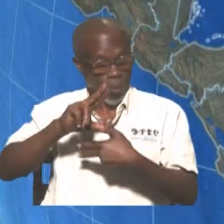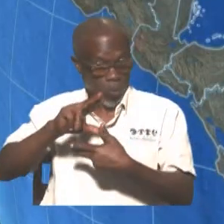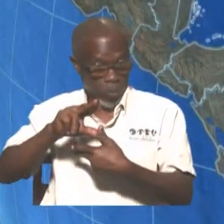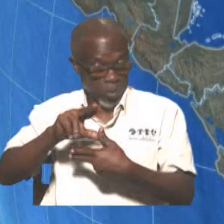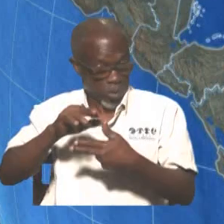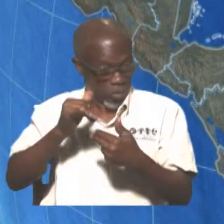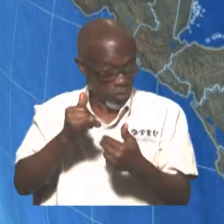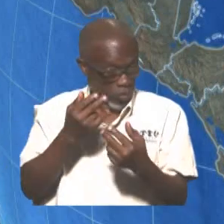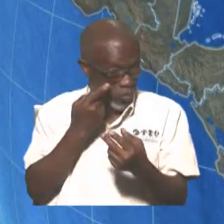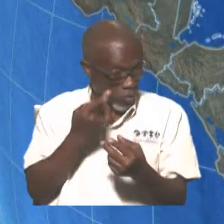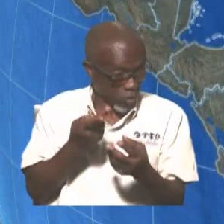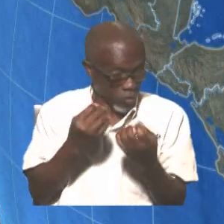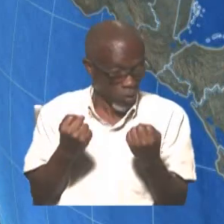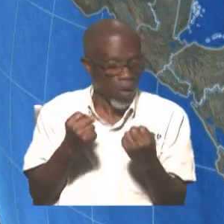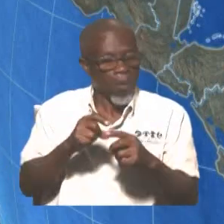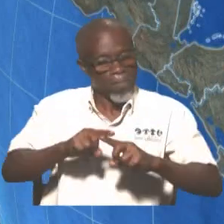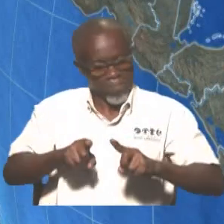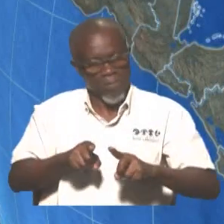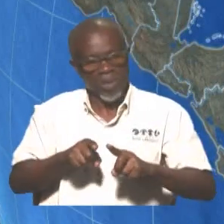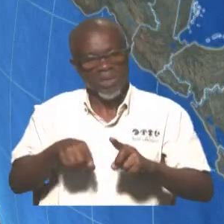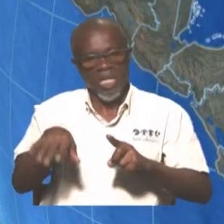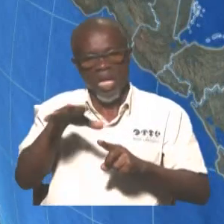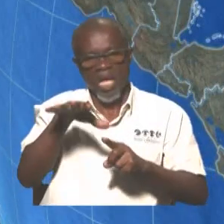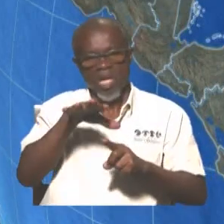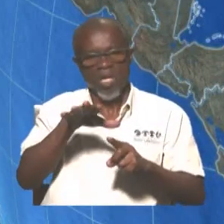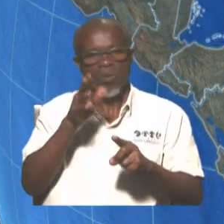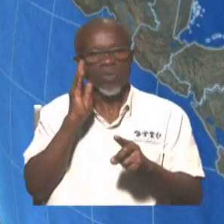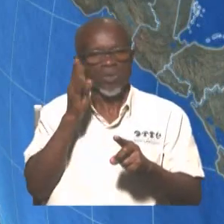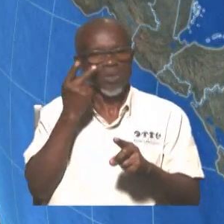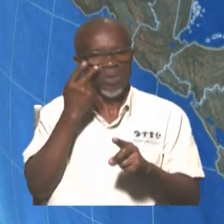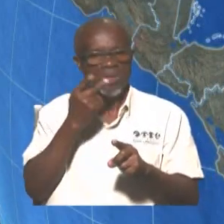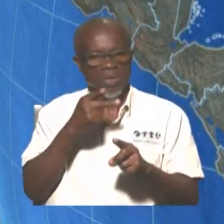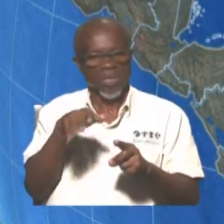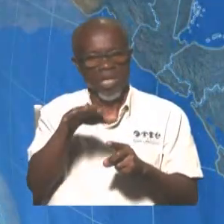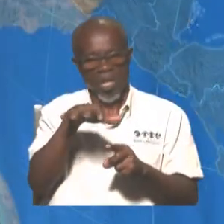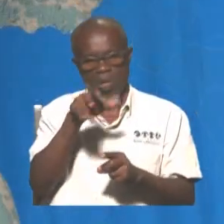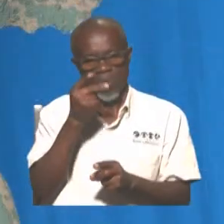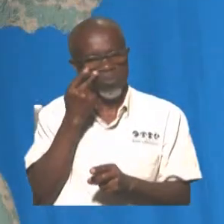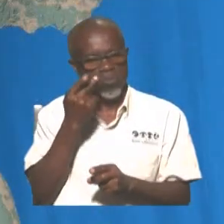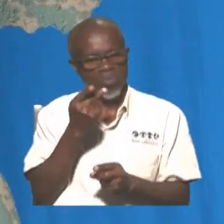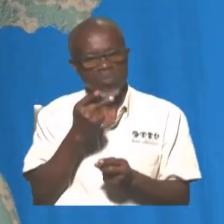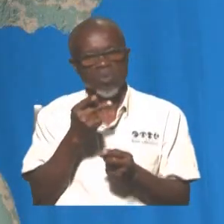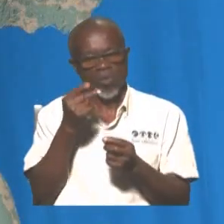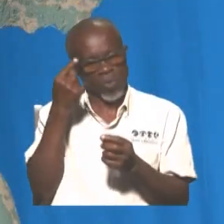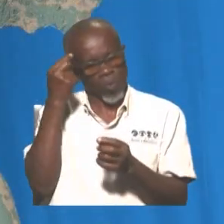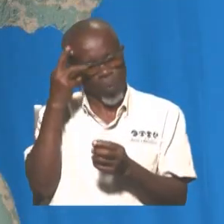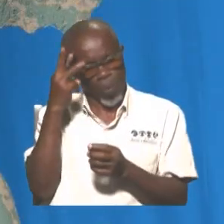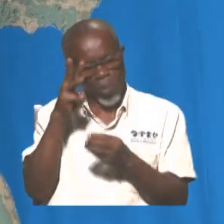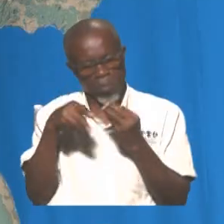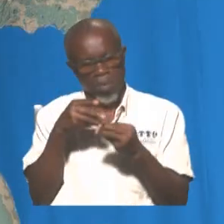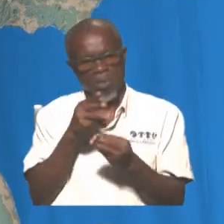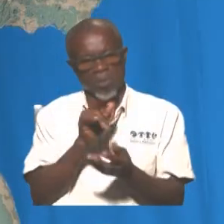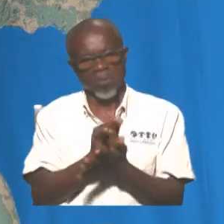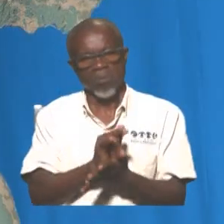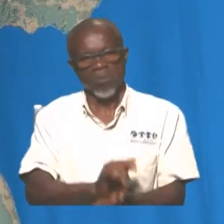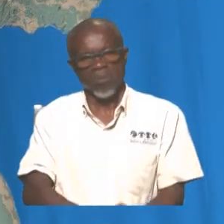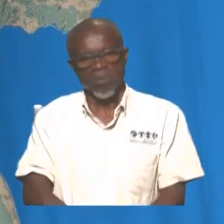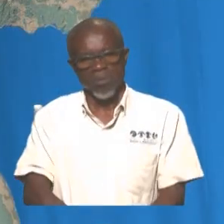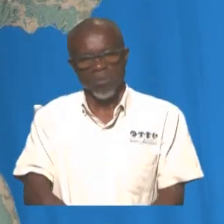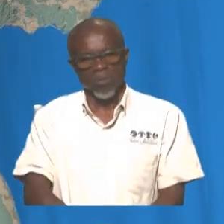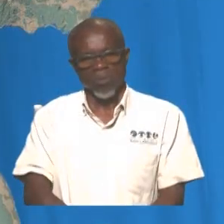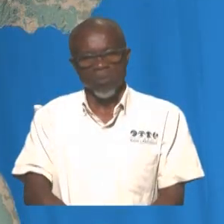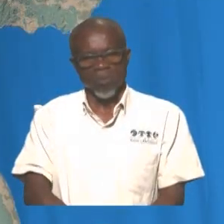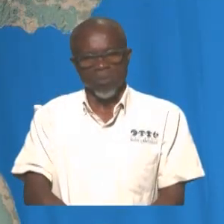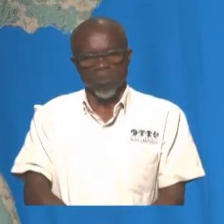worry about just yet. This is the area that we are concerned about. Back at home, today's heat really set